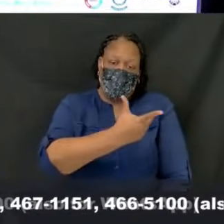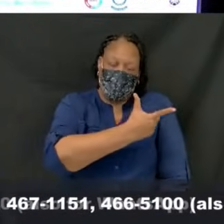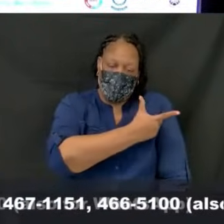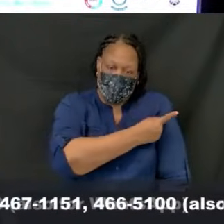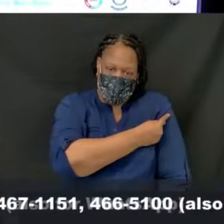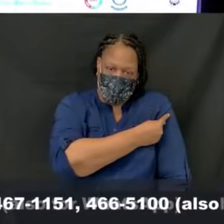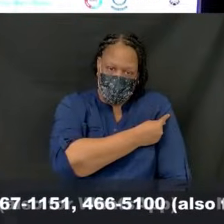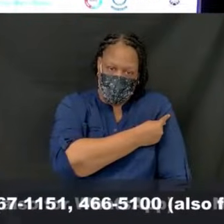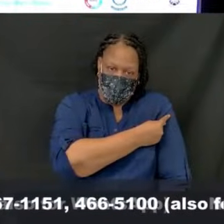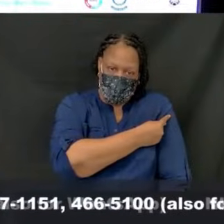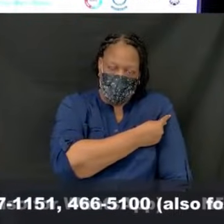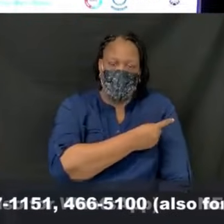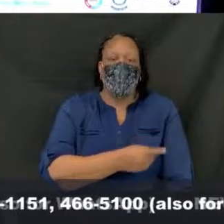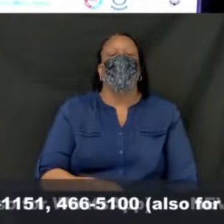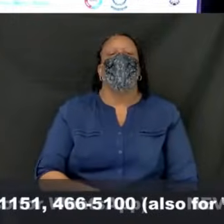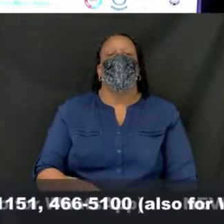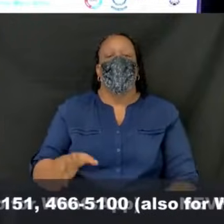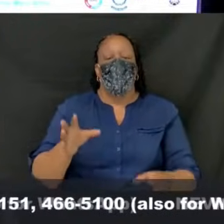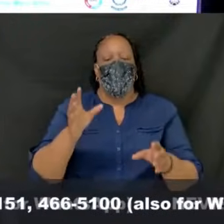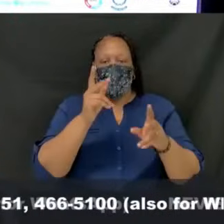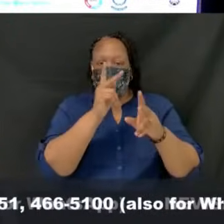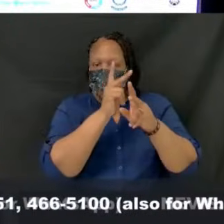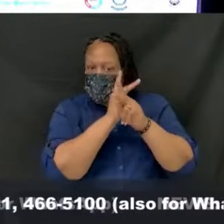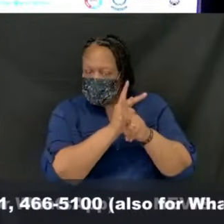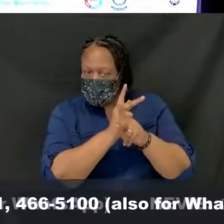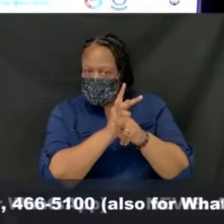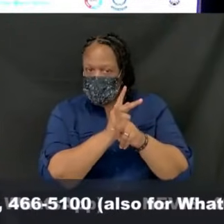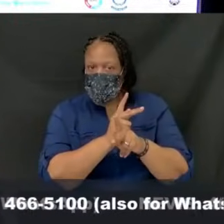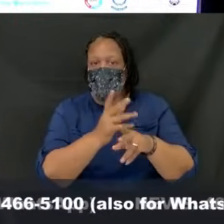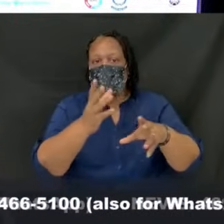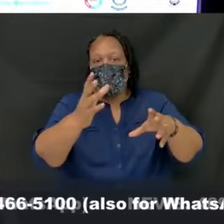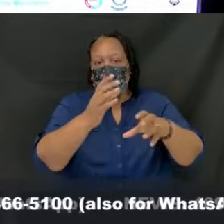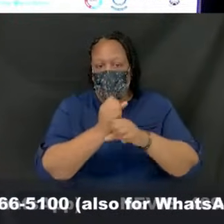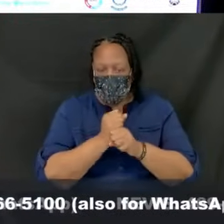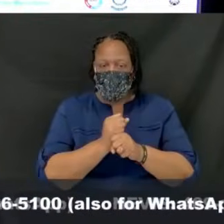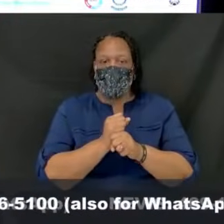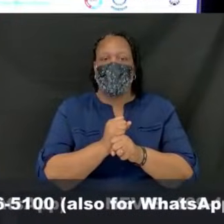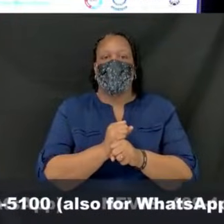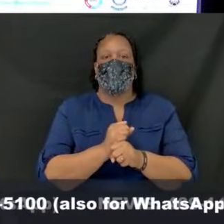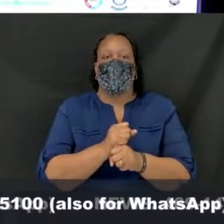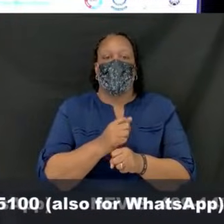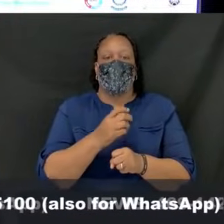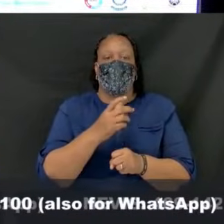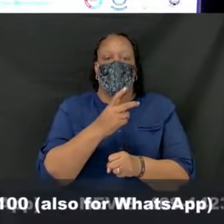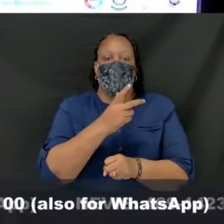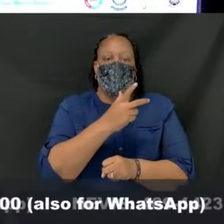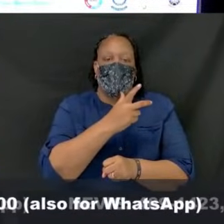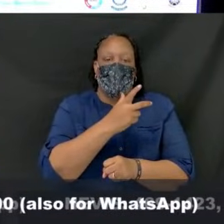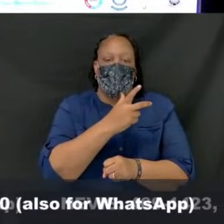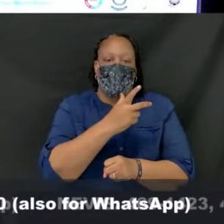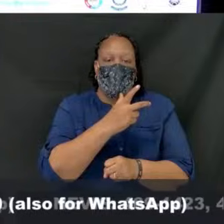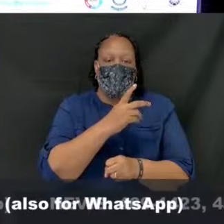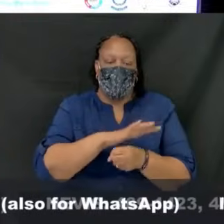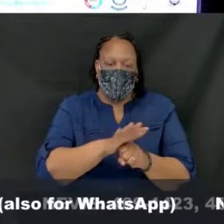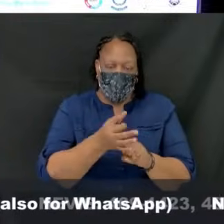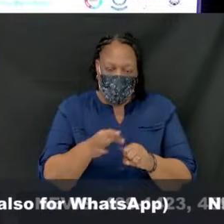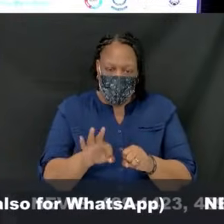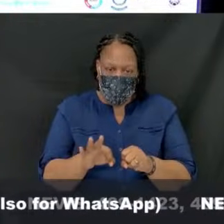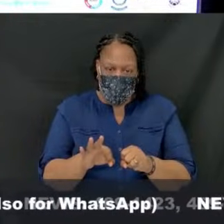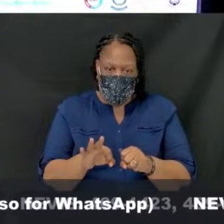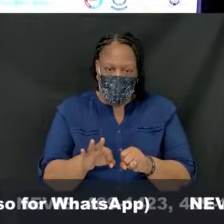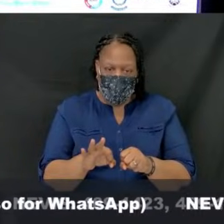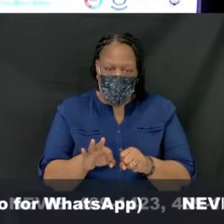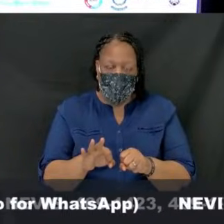protection against catching the virus, but against becoming severely ill and against being hospitalized